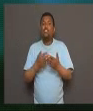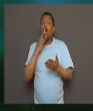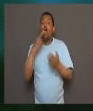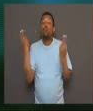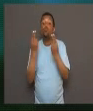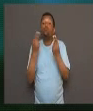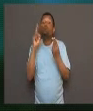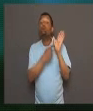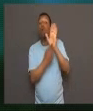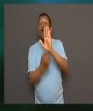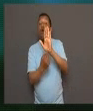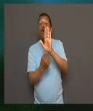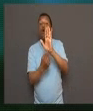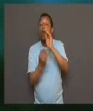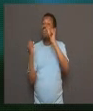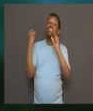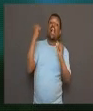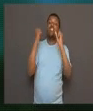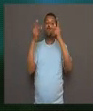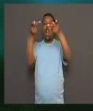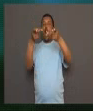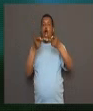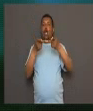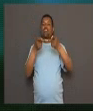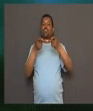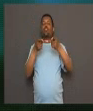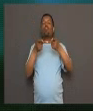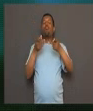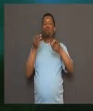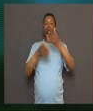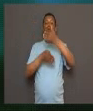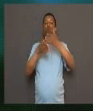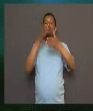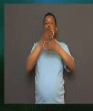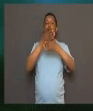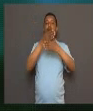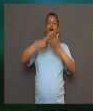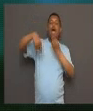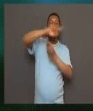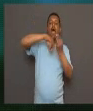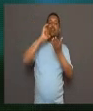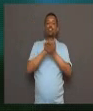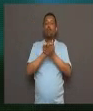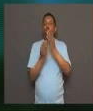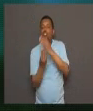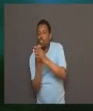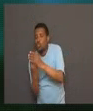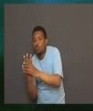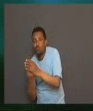to show the relative locations of built-up areas,